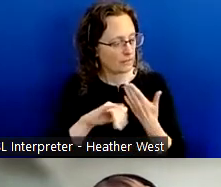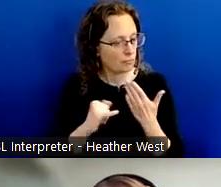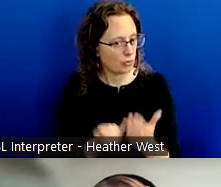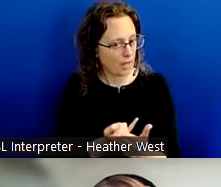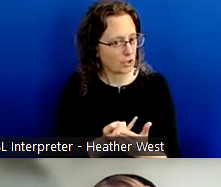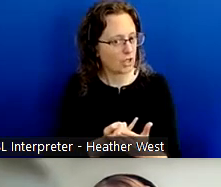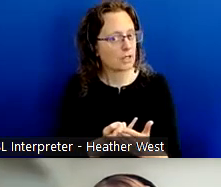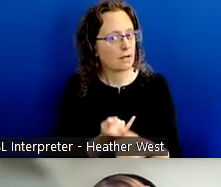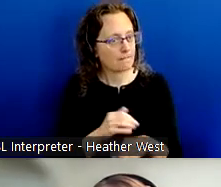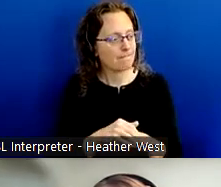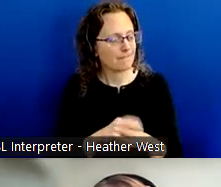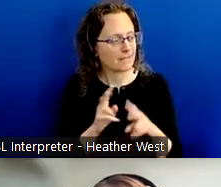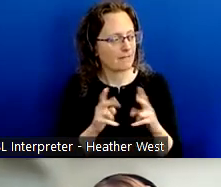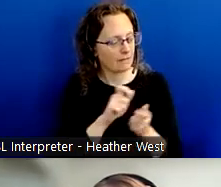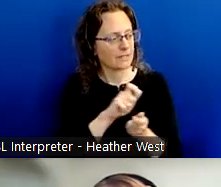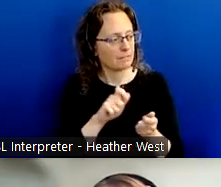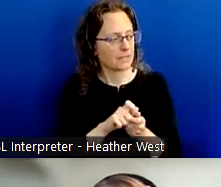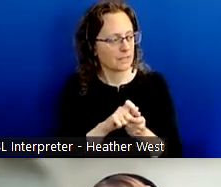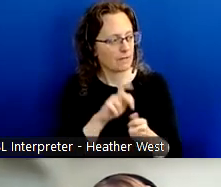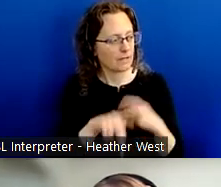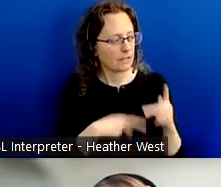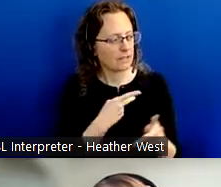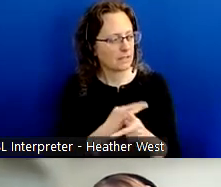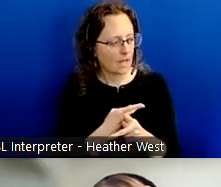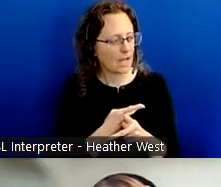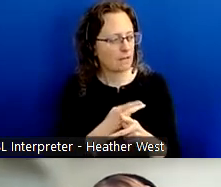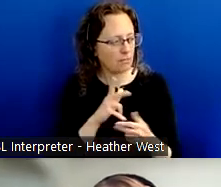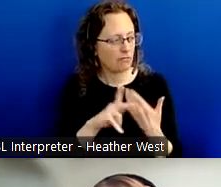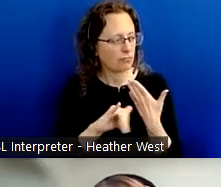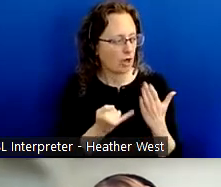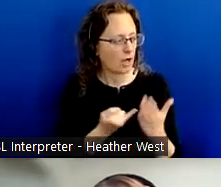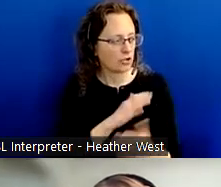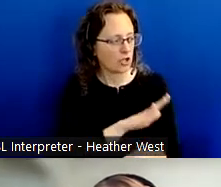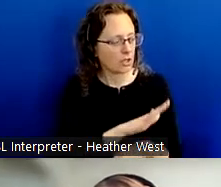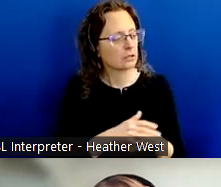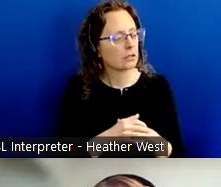Yes, it's a really specific type of project that you have.